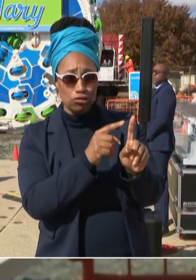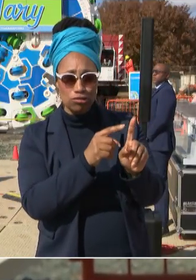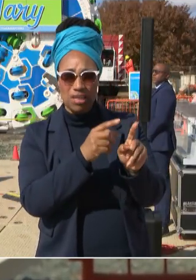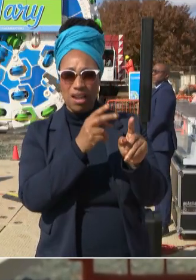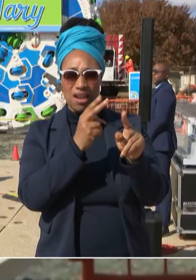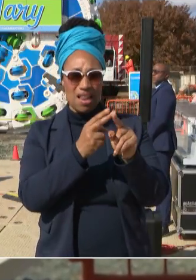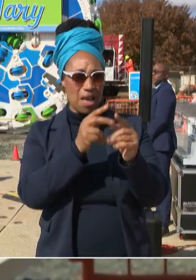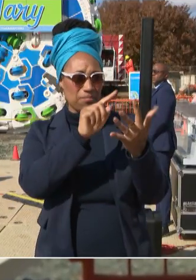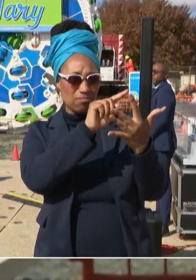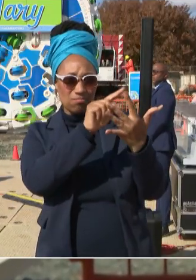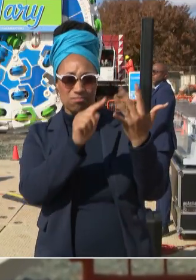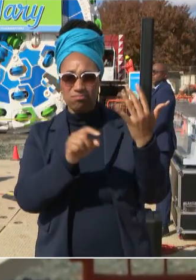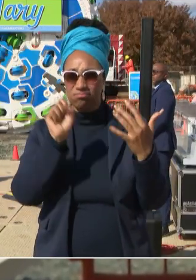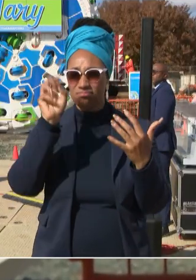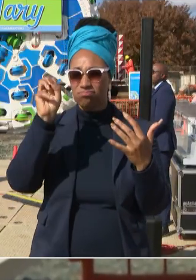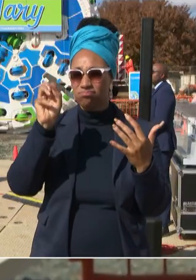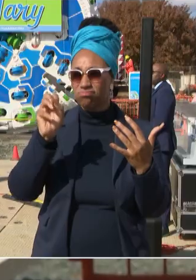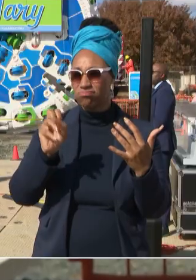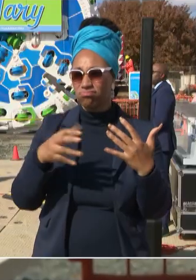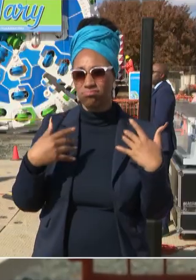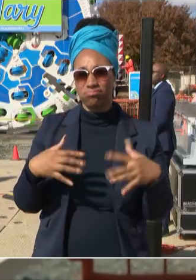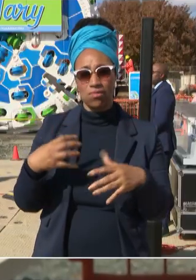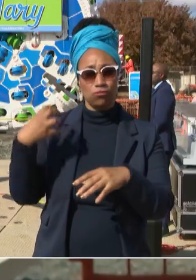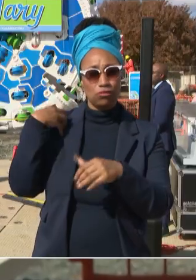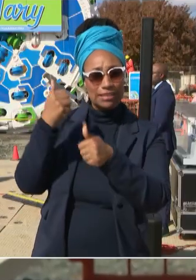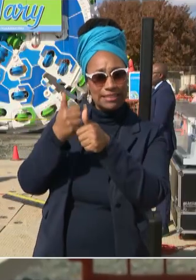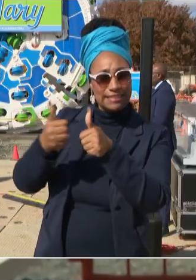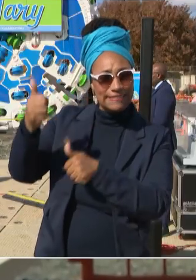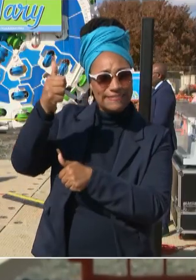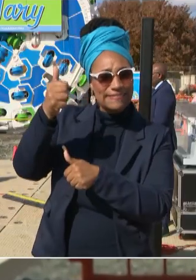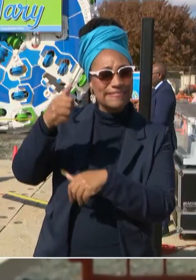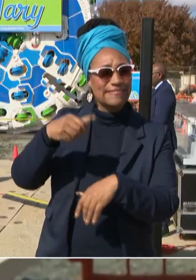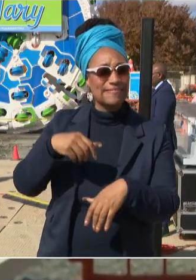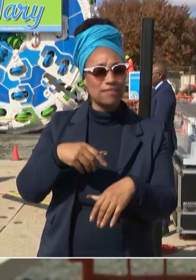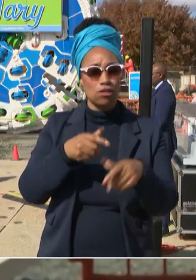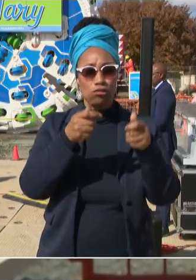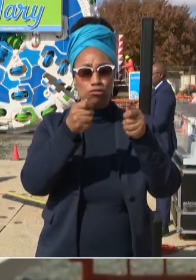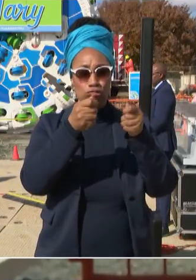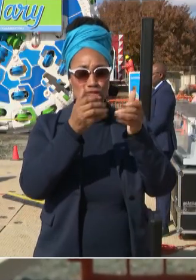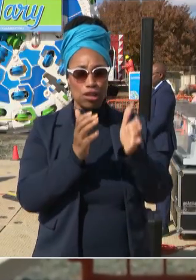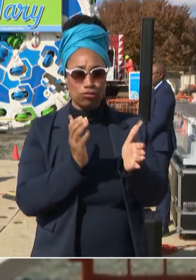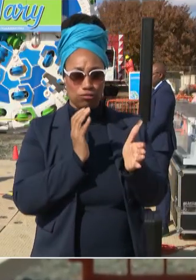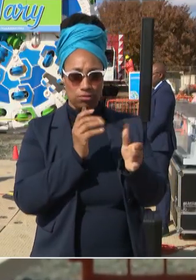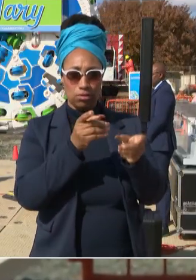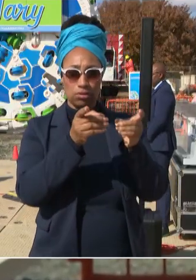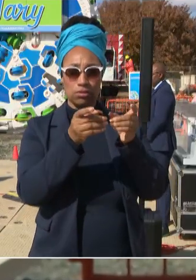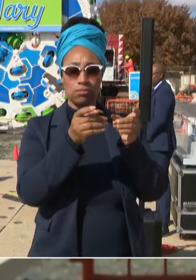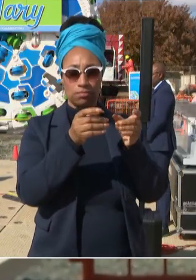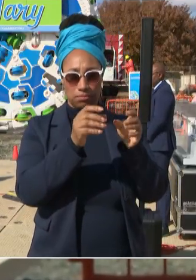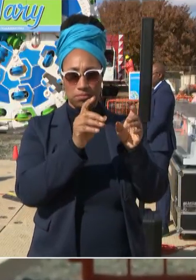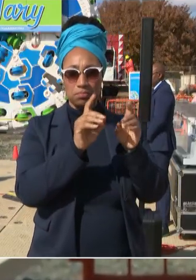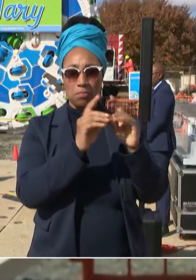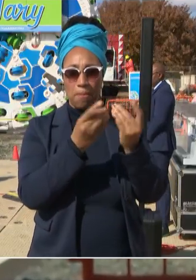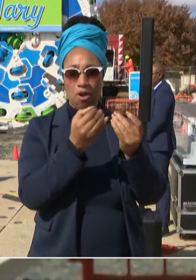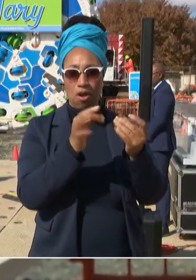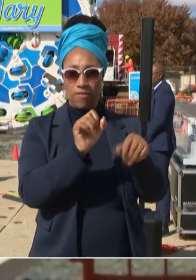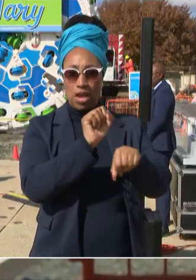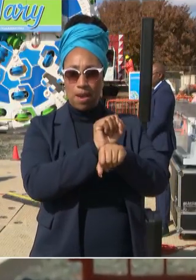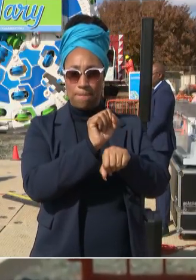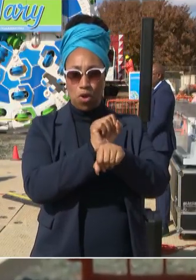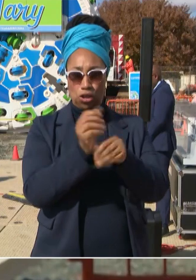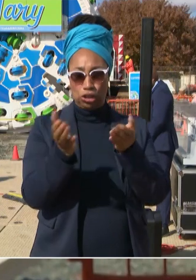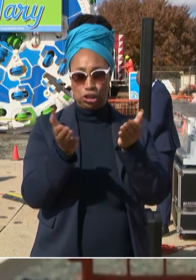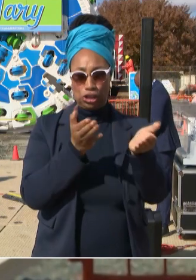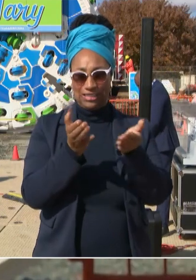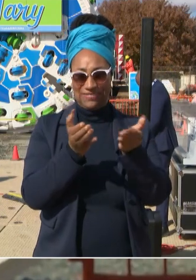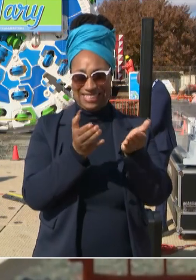of the board, and our DOES director, Unique Morris Hughes, for your leadership. And I want to